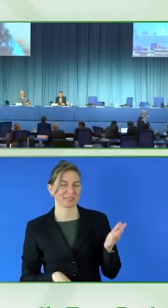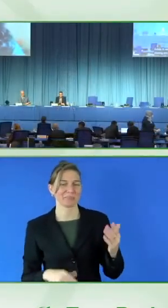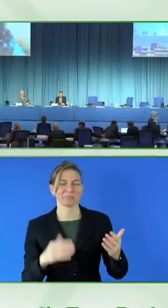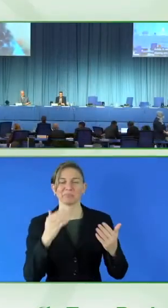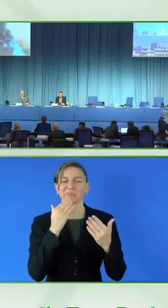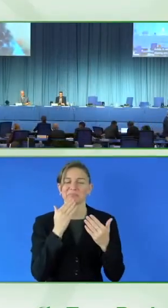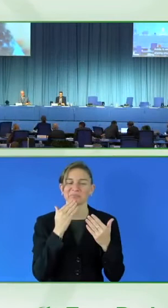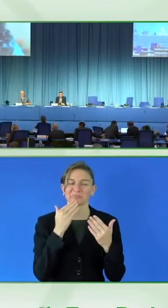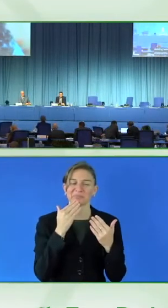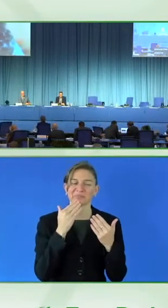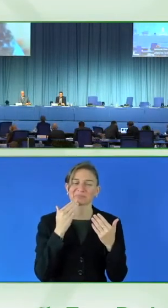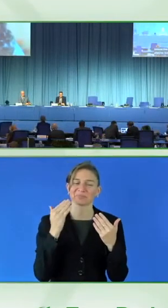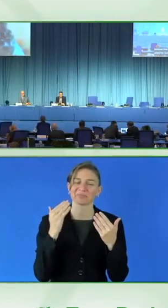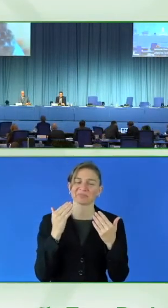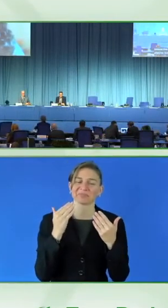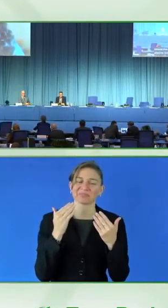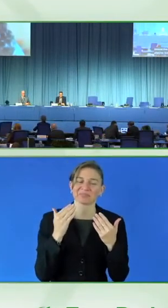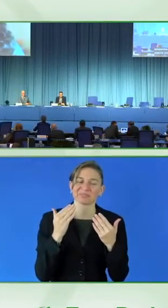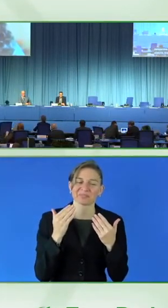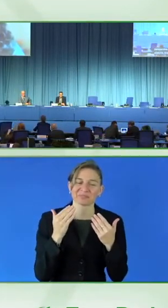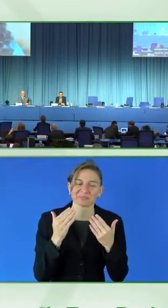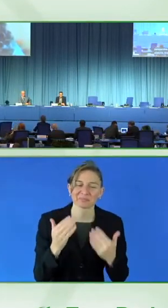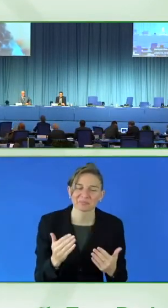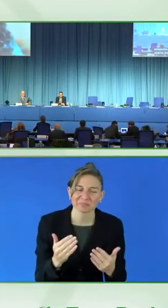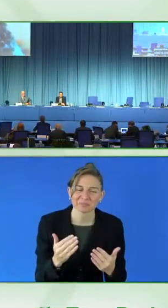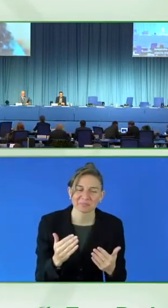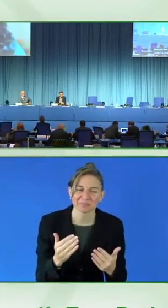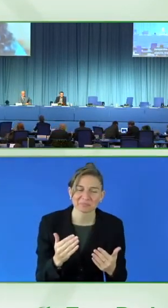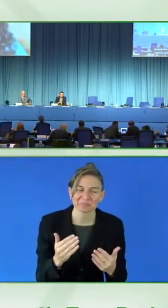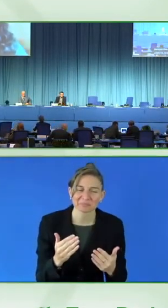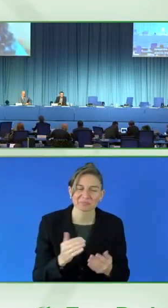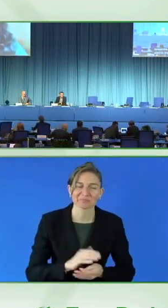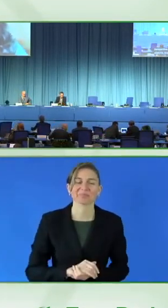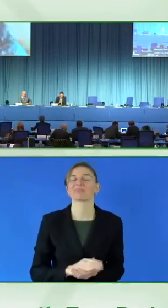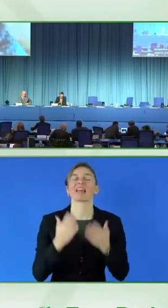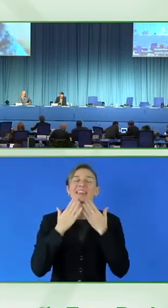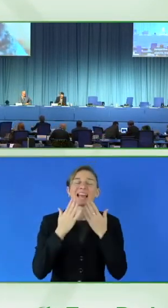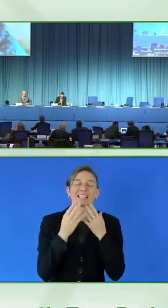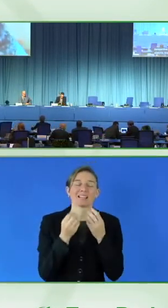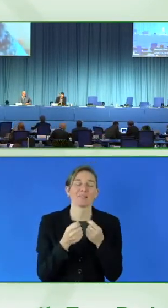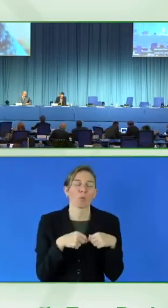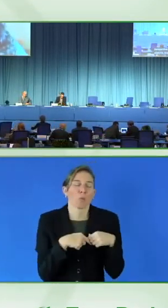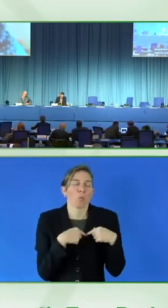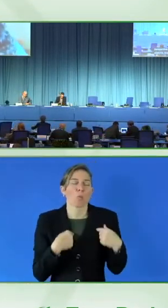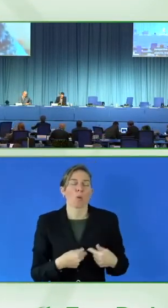So I'm Ankita. Thank you, everyone, for a very warm welcome. I look forward to